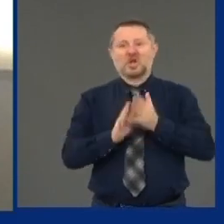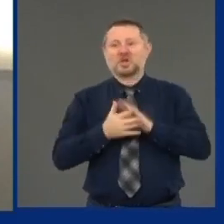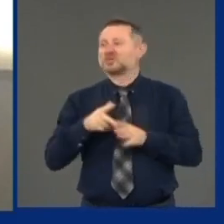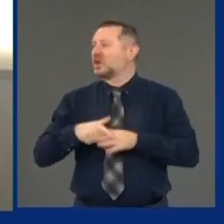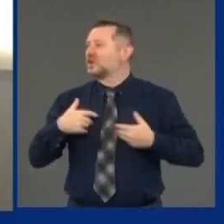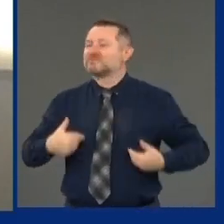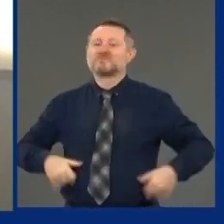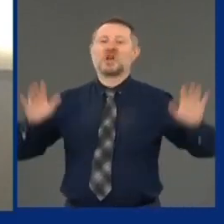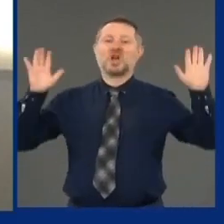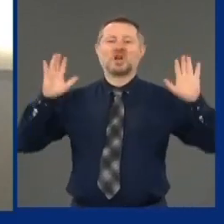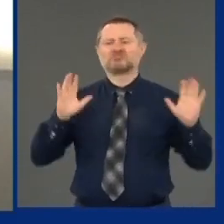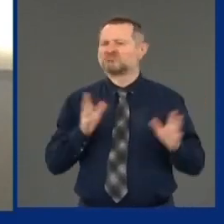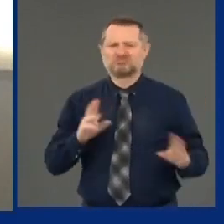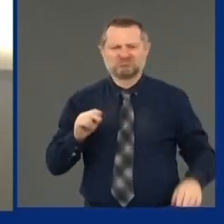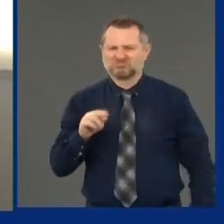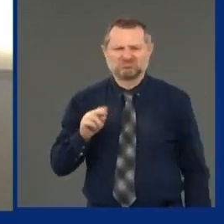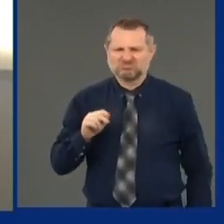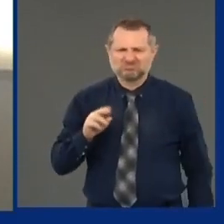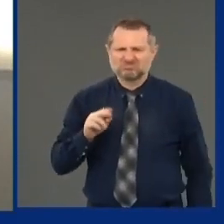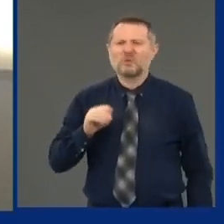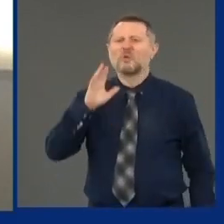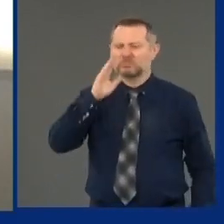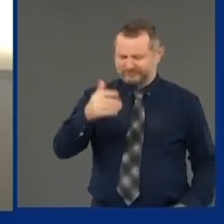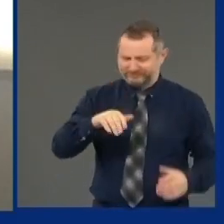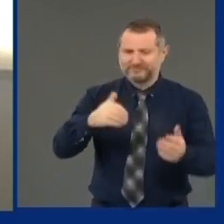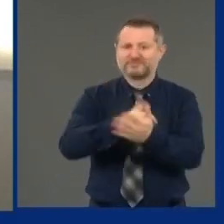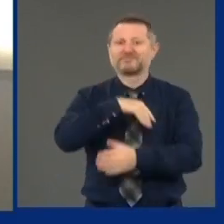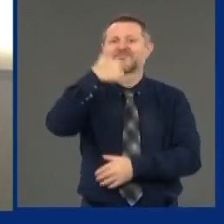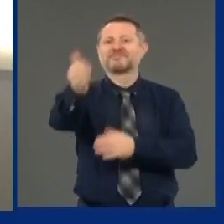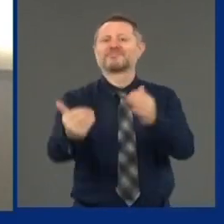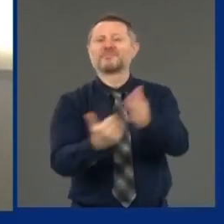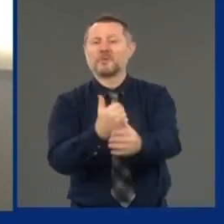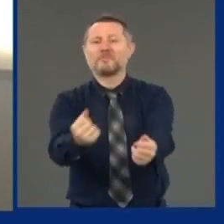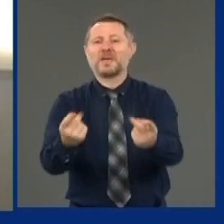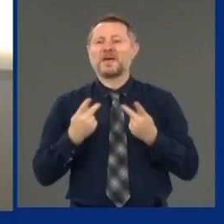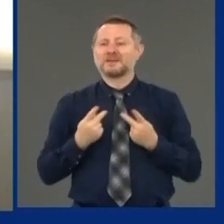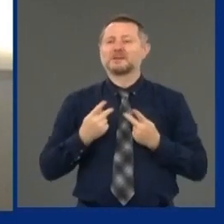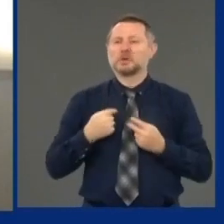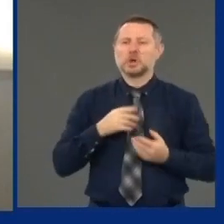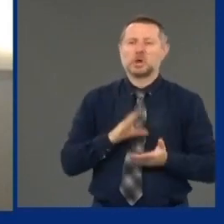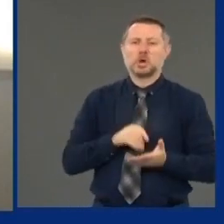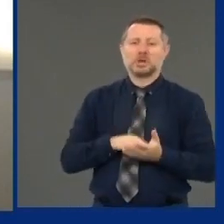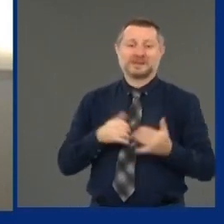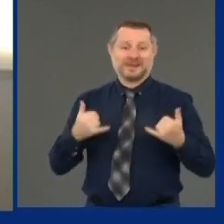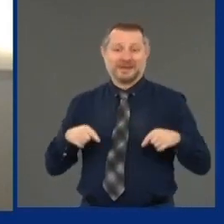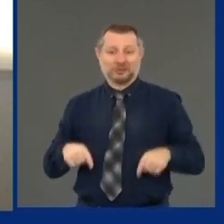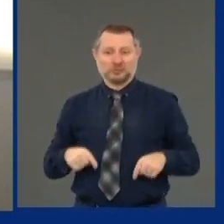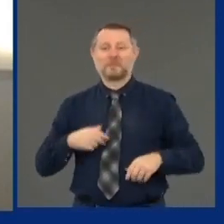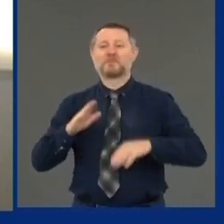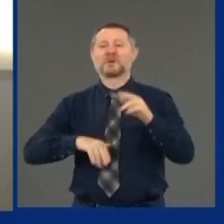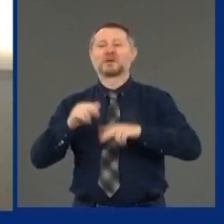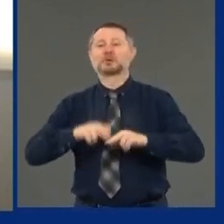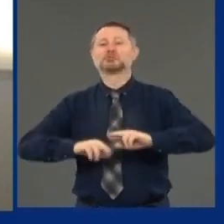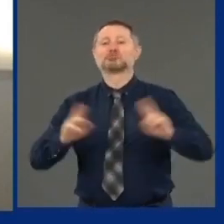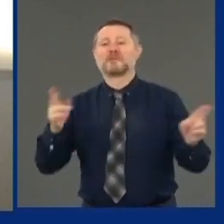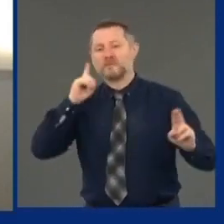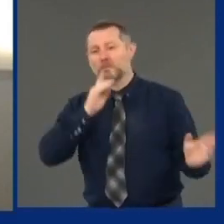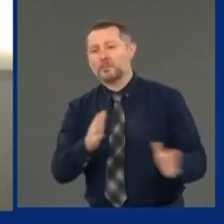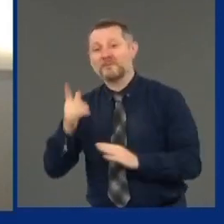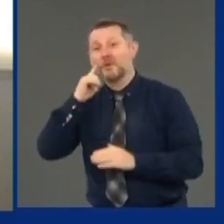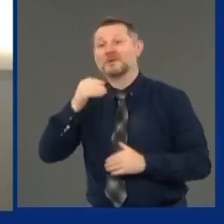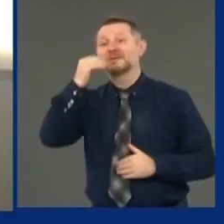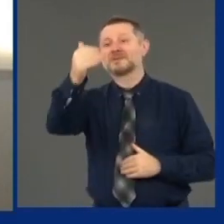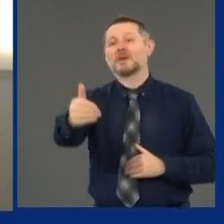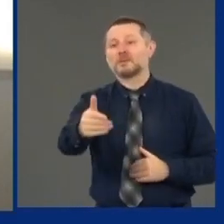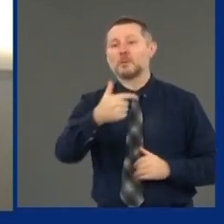would admit. So we're learning from this. We're going to build an infrastructure, and the next time we go through this, we'll be in better shape. We'll pray that it